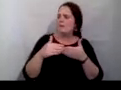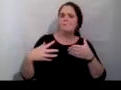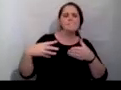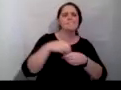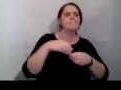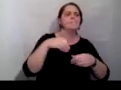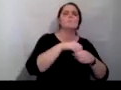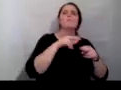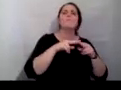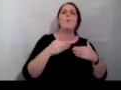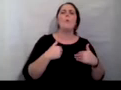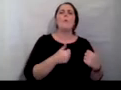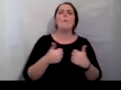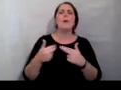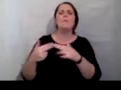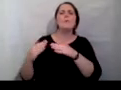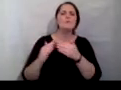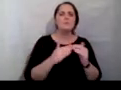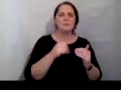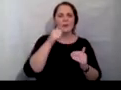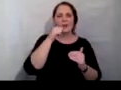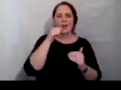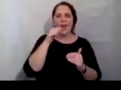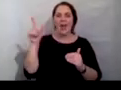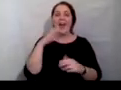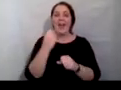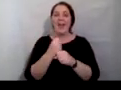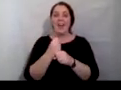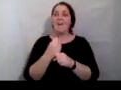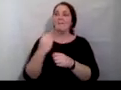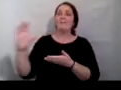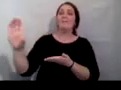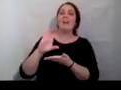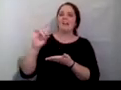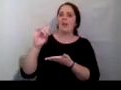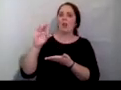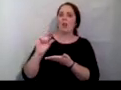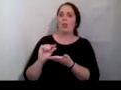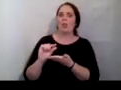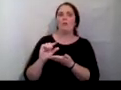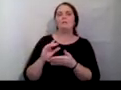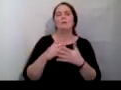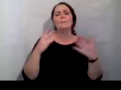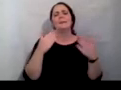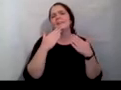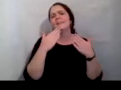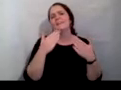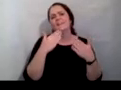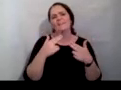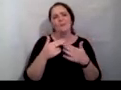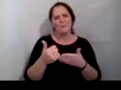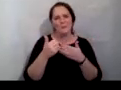contributions that we make to community well-being, if you like, are getting tighter and tighter. So thank you to